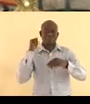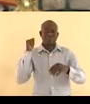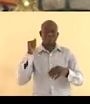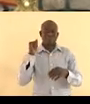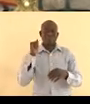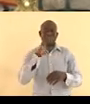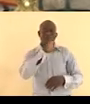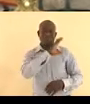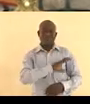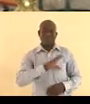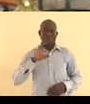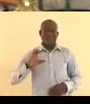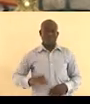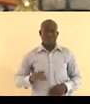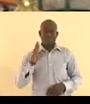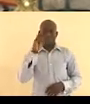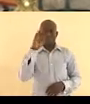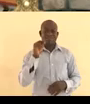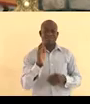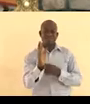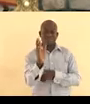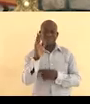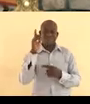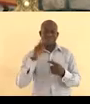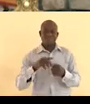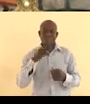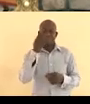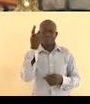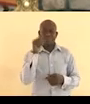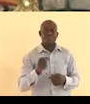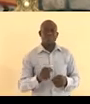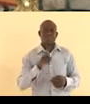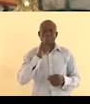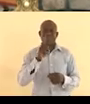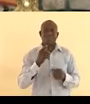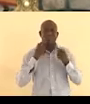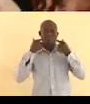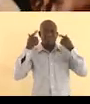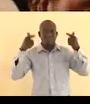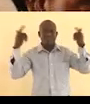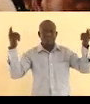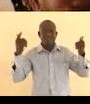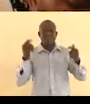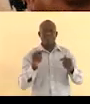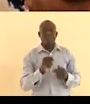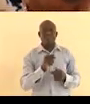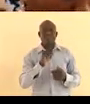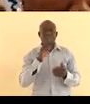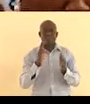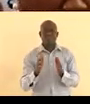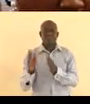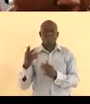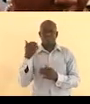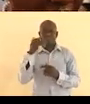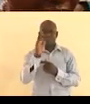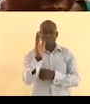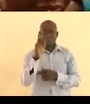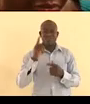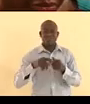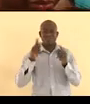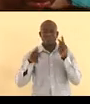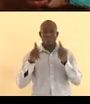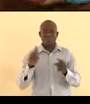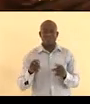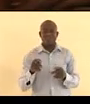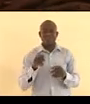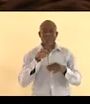and commissioned by God to speak the truth and declare the plan of God to the people. The prophet